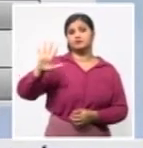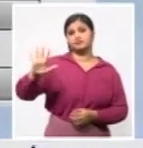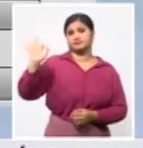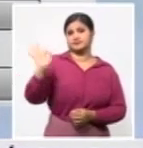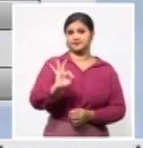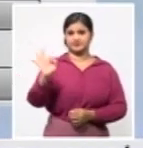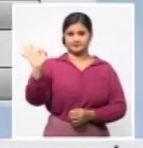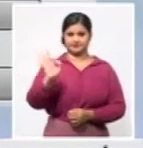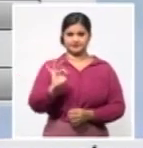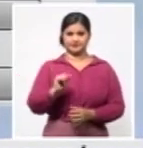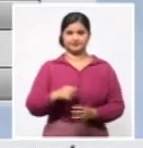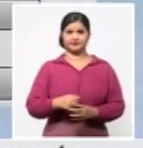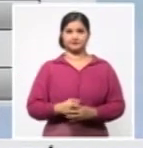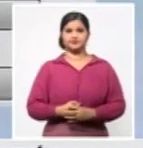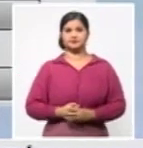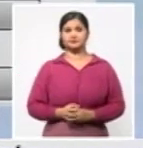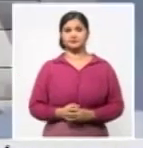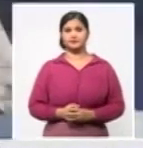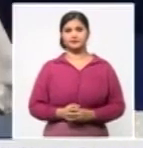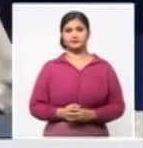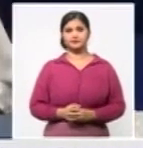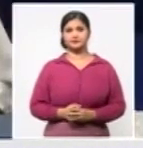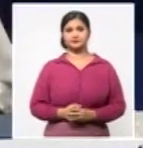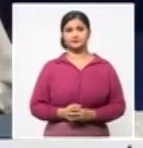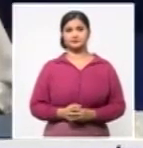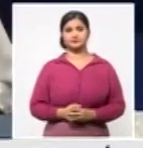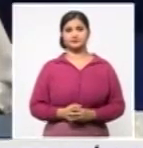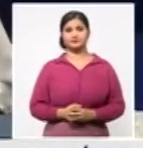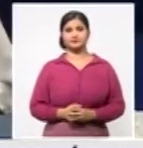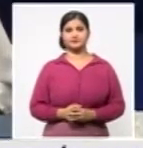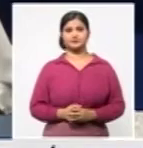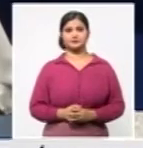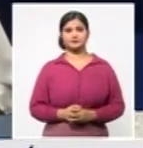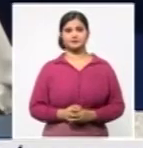222,967 cases confirmed yesterday came from our region.